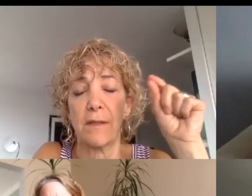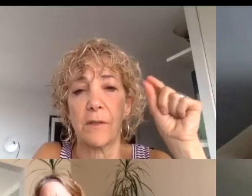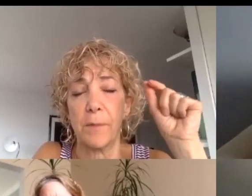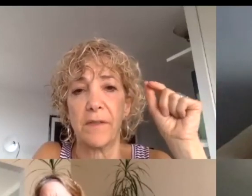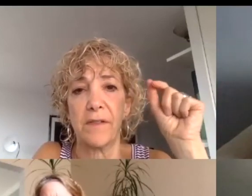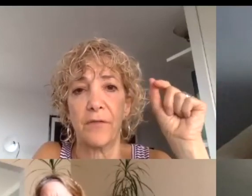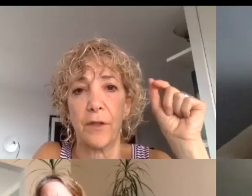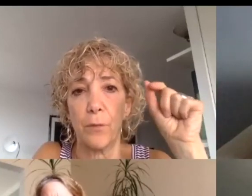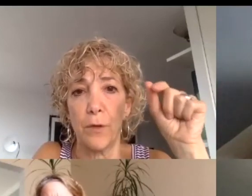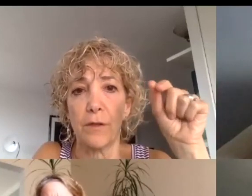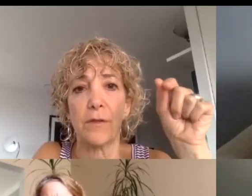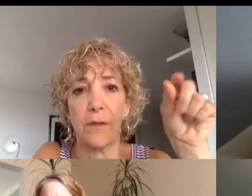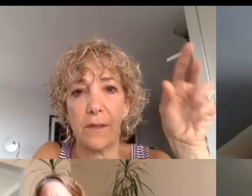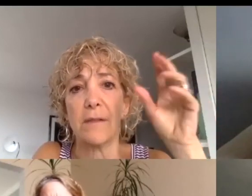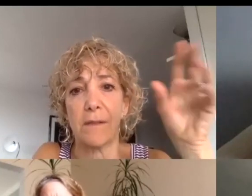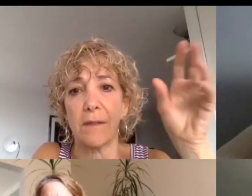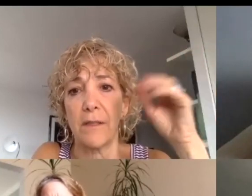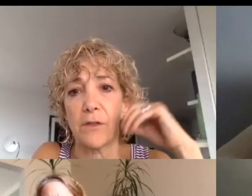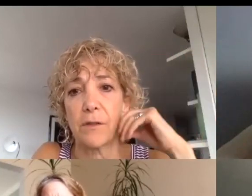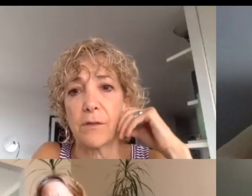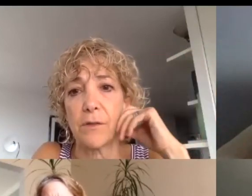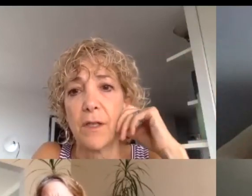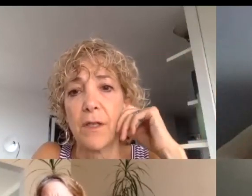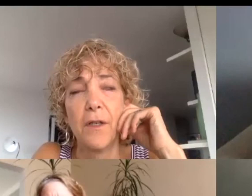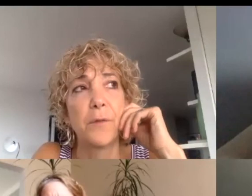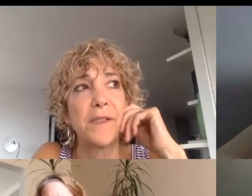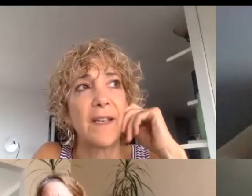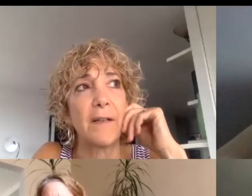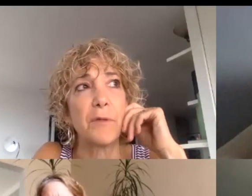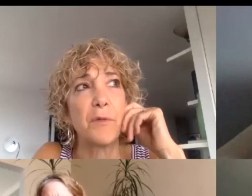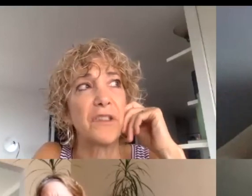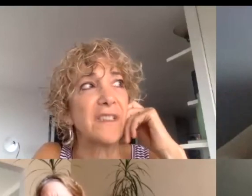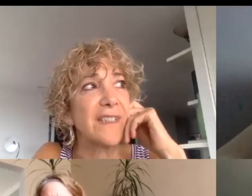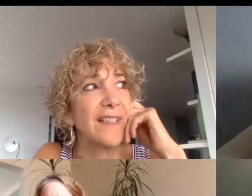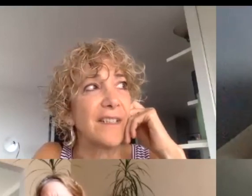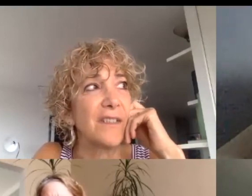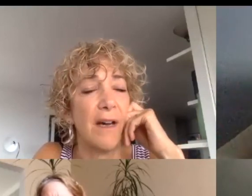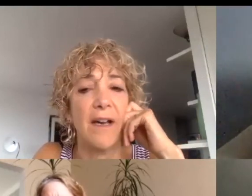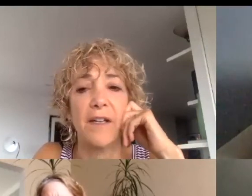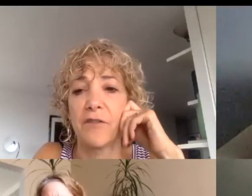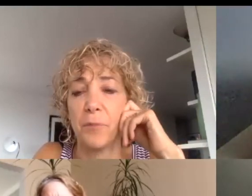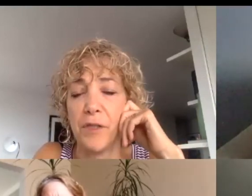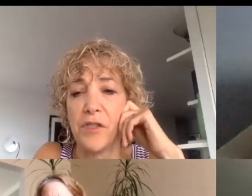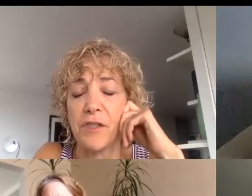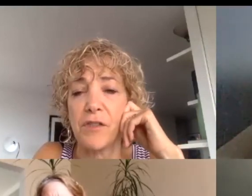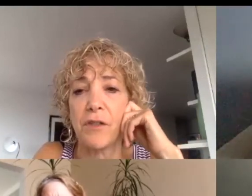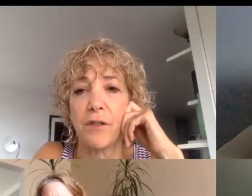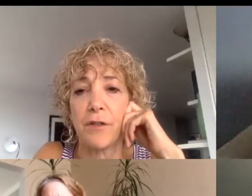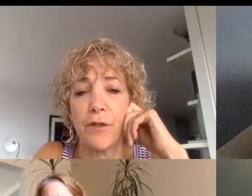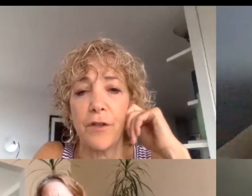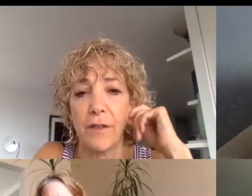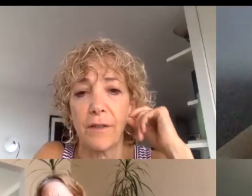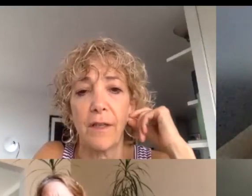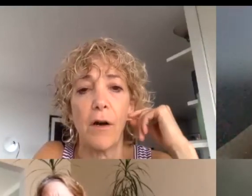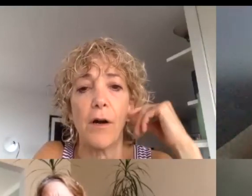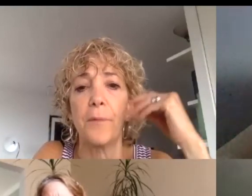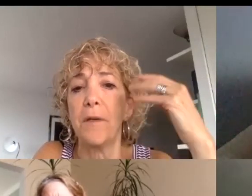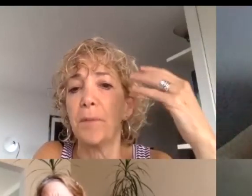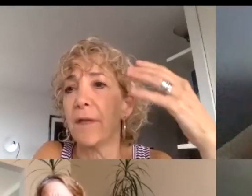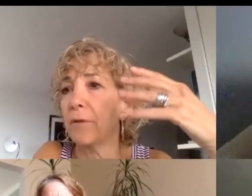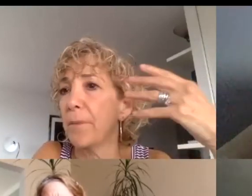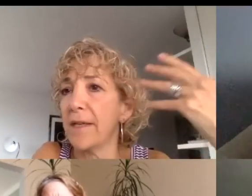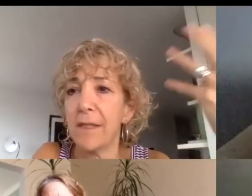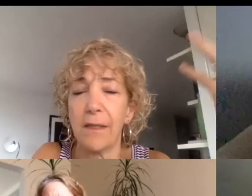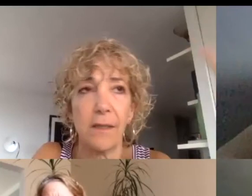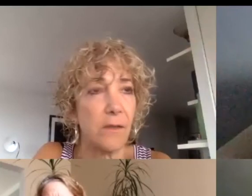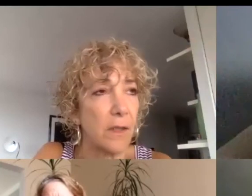these site-specific works, the installations, was that I was really getting tired of preaching to the converted. Like, all the people